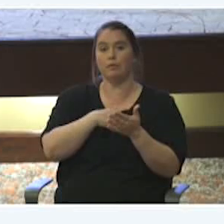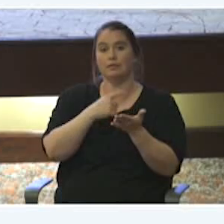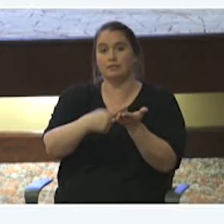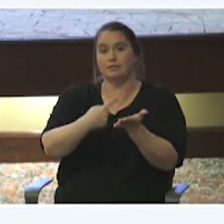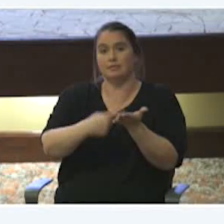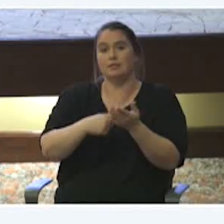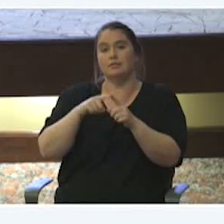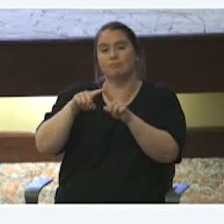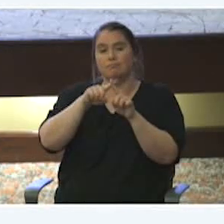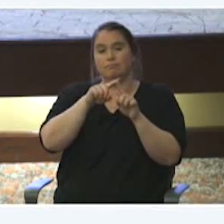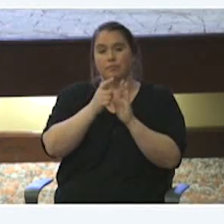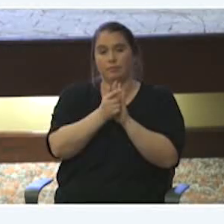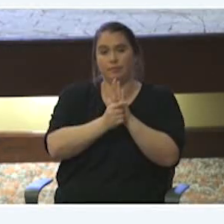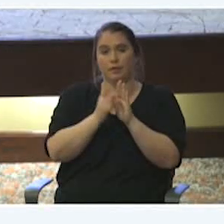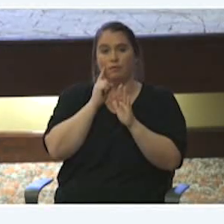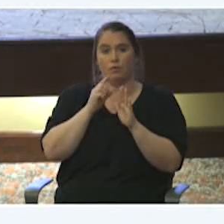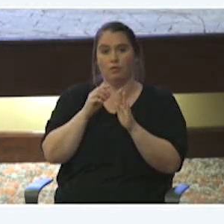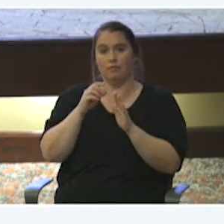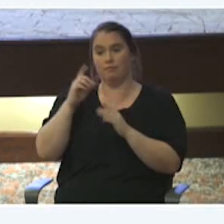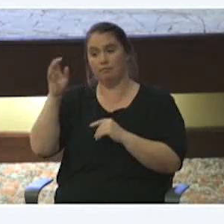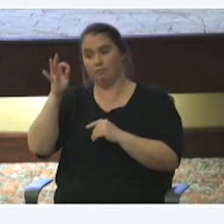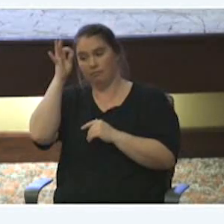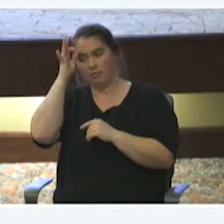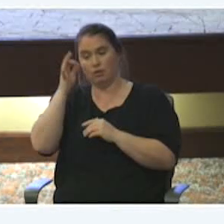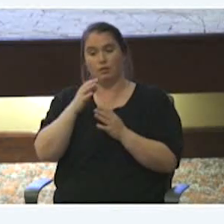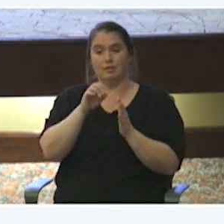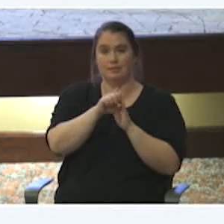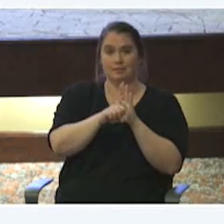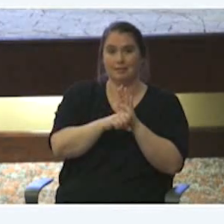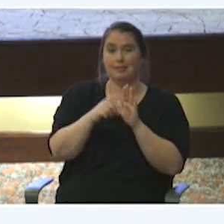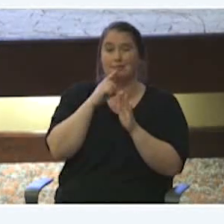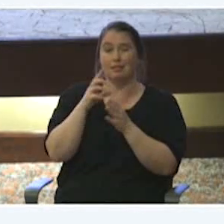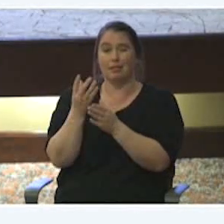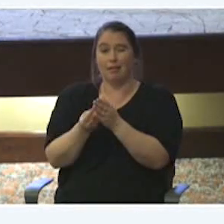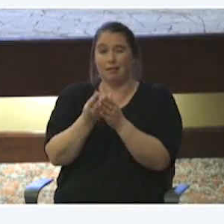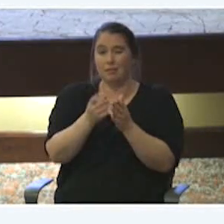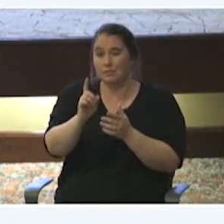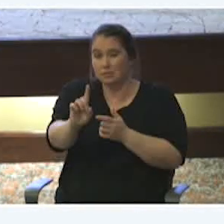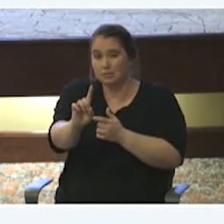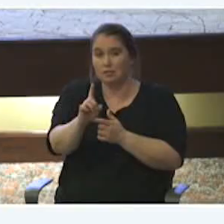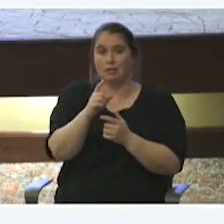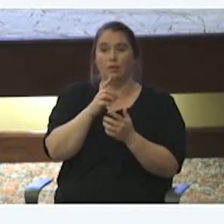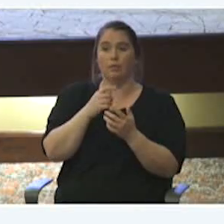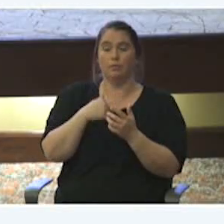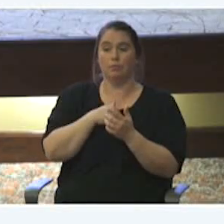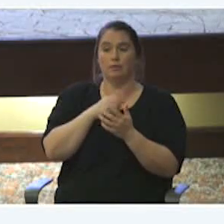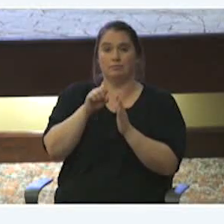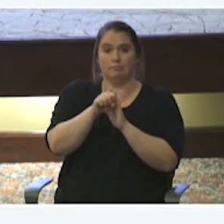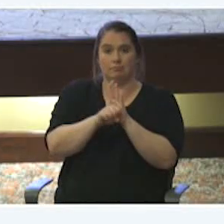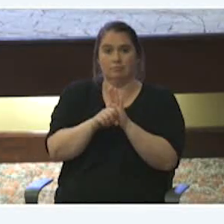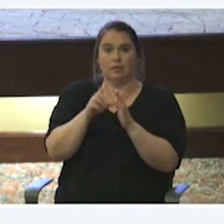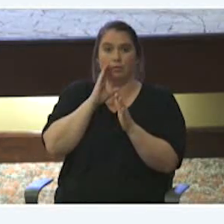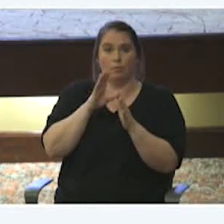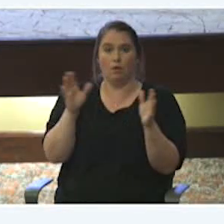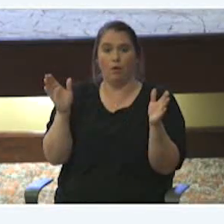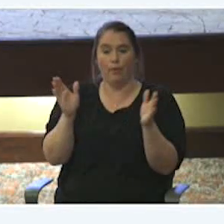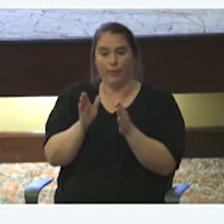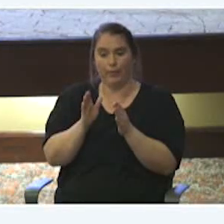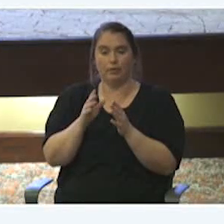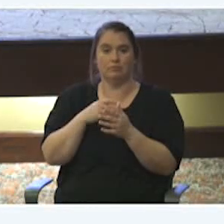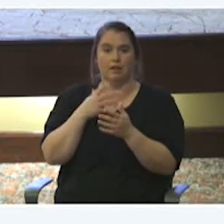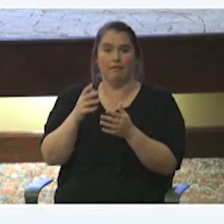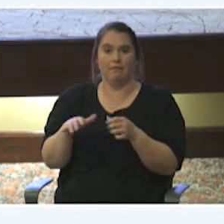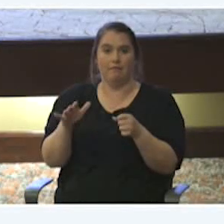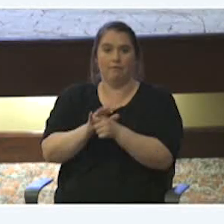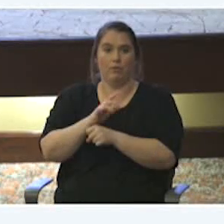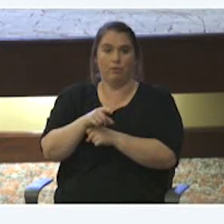various regulations, federal, state, and local, where the gaps are, possible courses of actions that Texas cities take to close those gaps, and we had a chance to